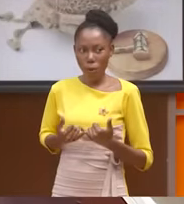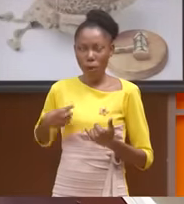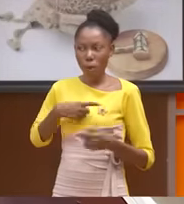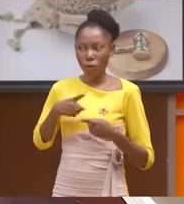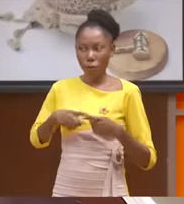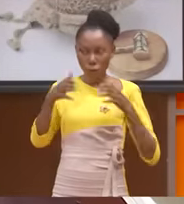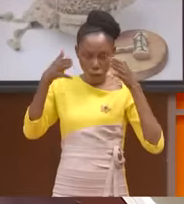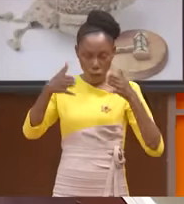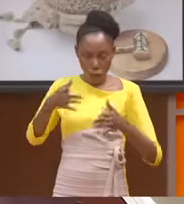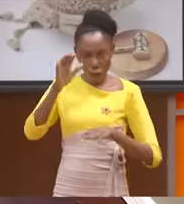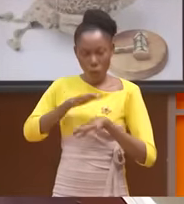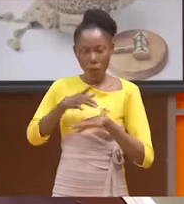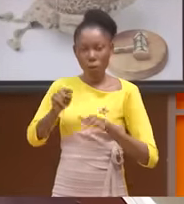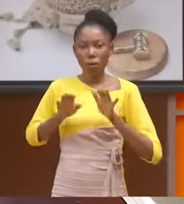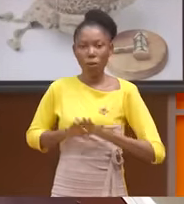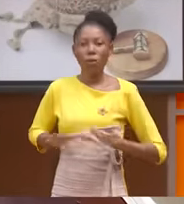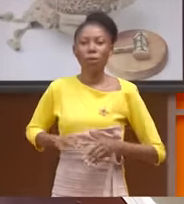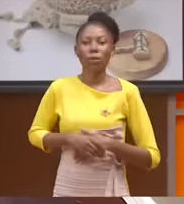the children of the marriage.